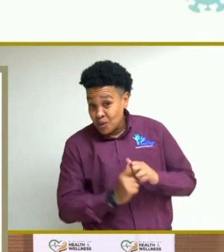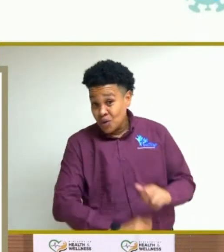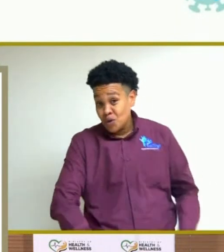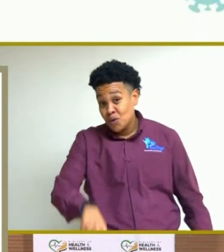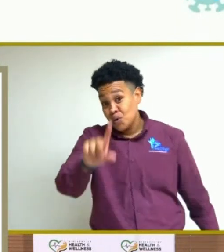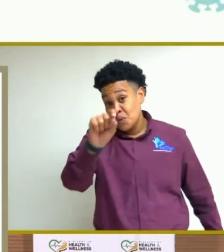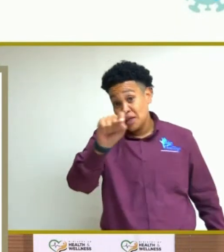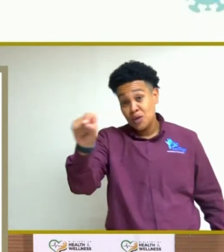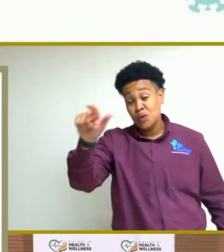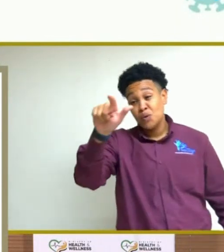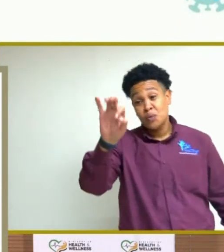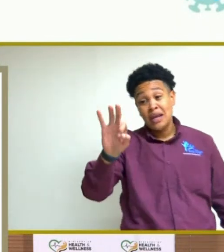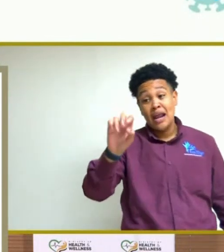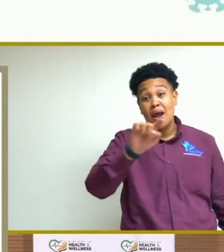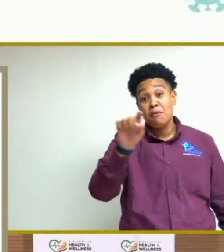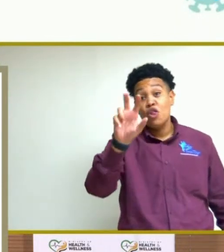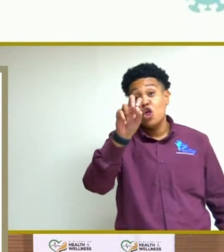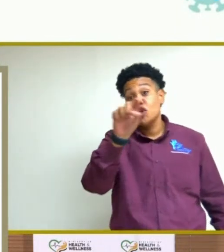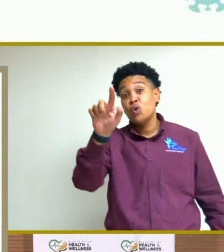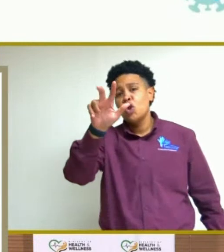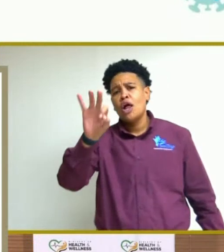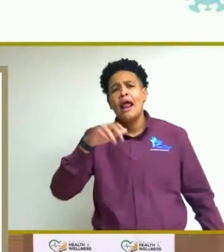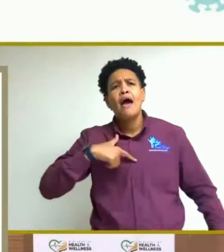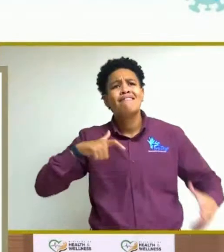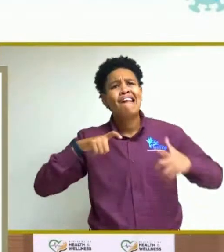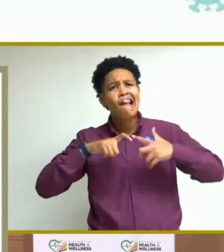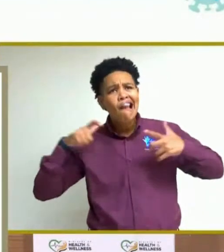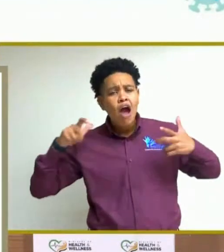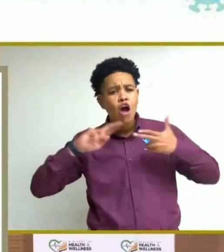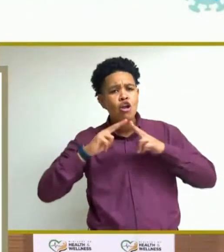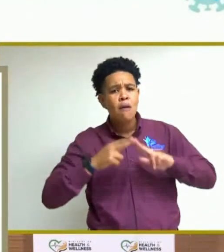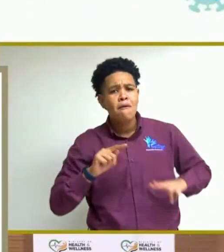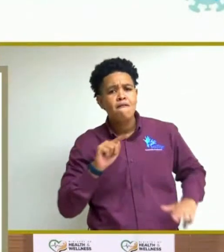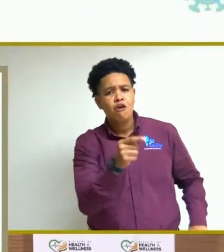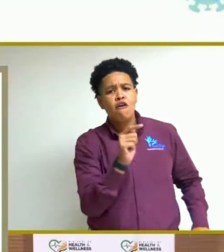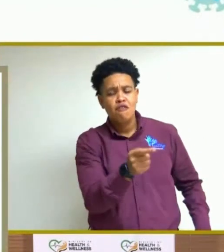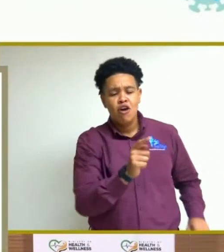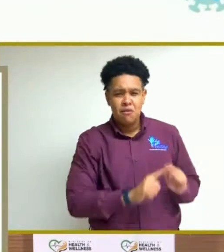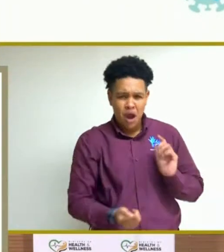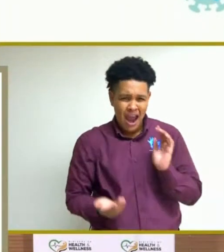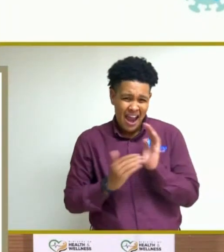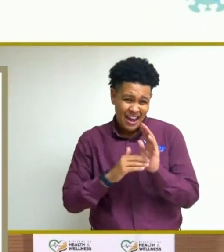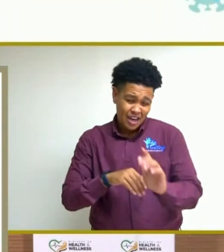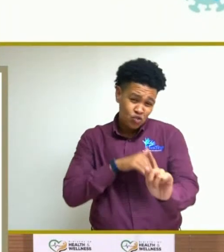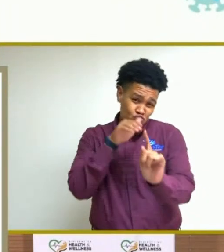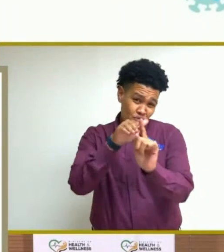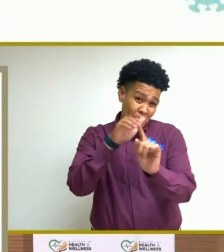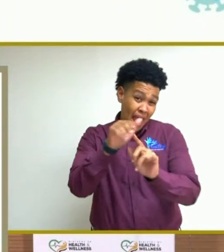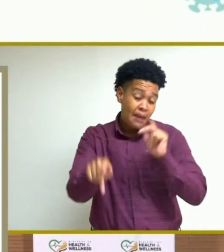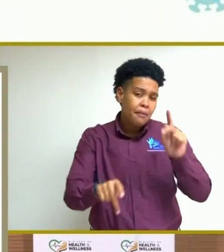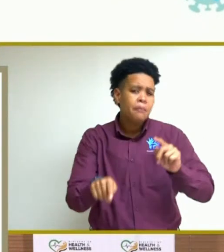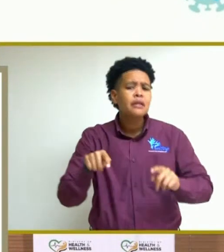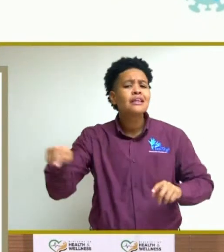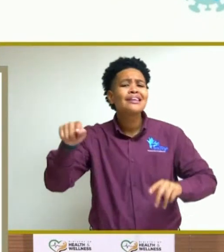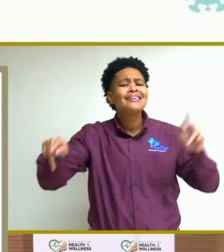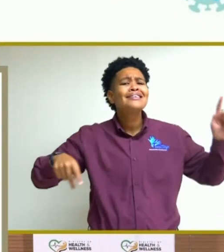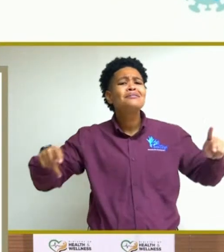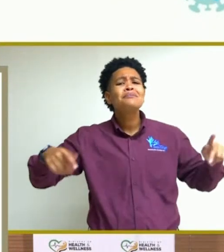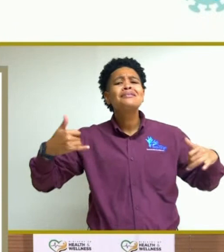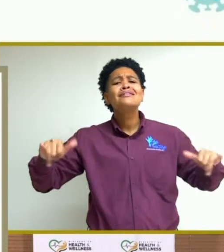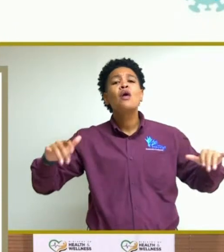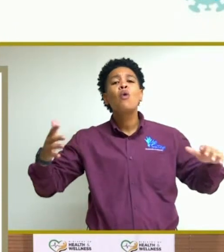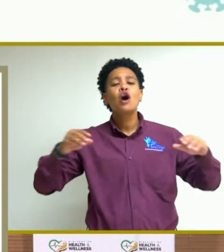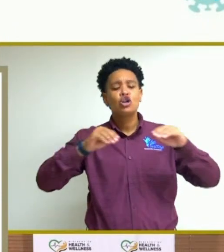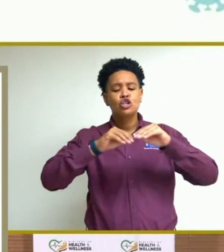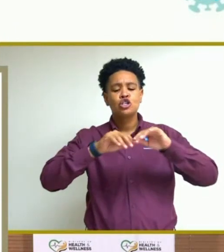29 and the 30 to 39 having our largest numbers. But we, again, to remind persons that these persons are spreading